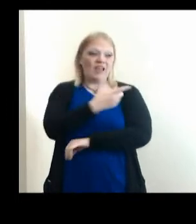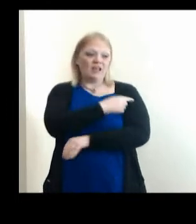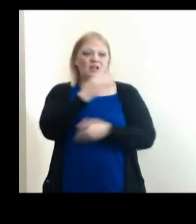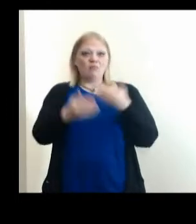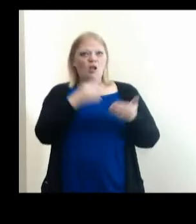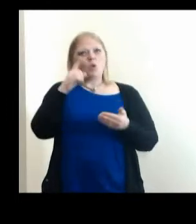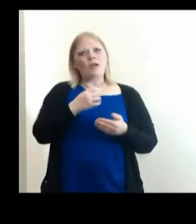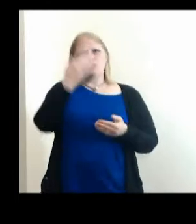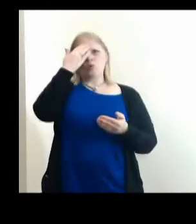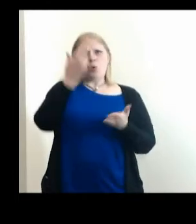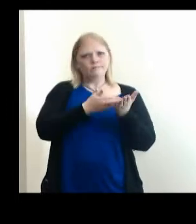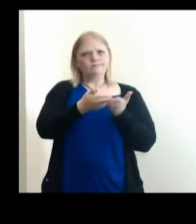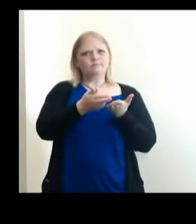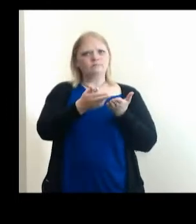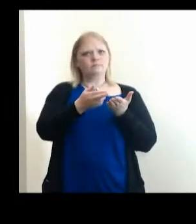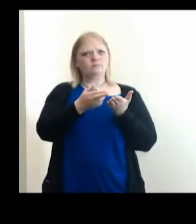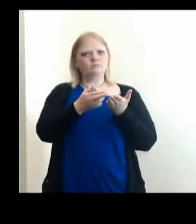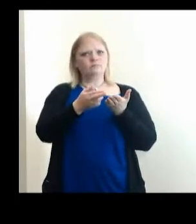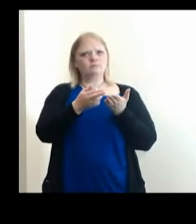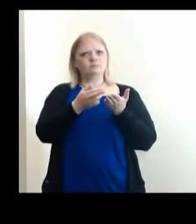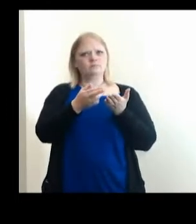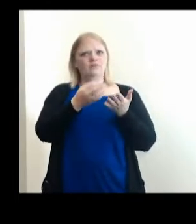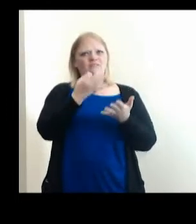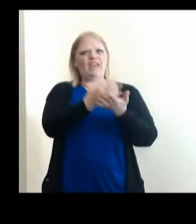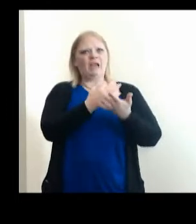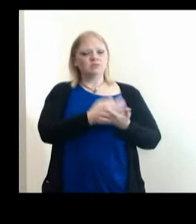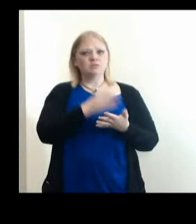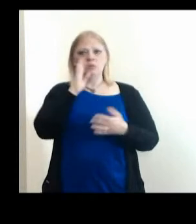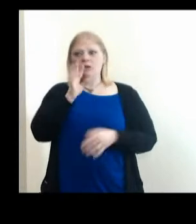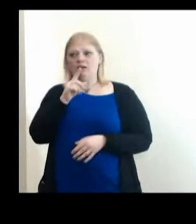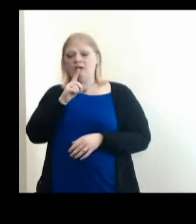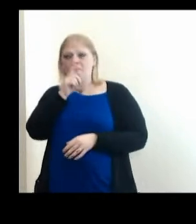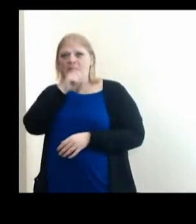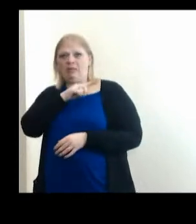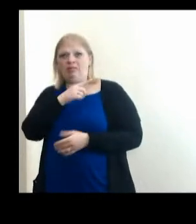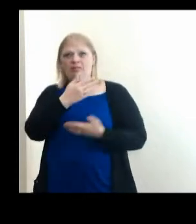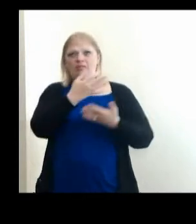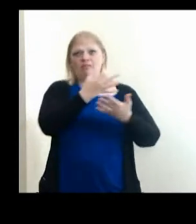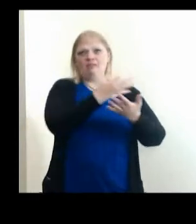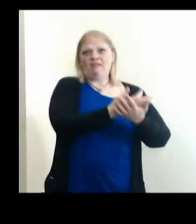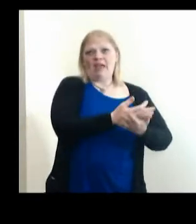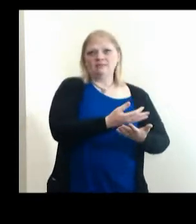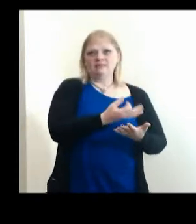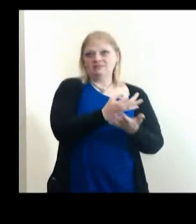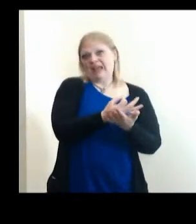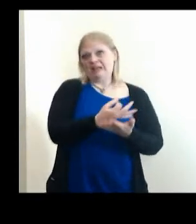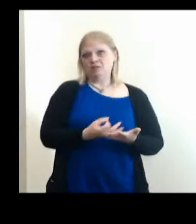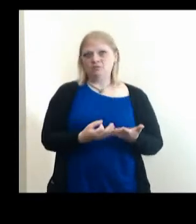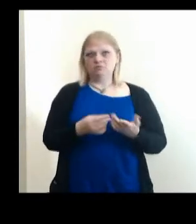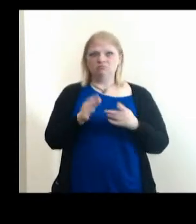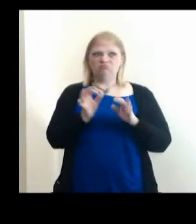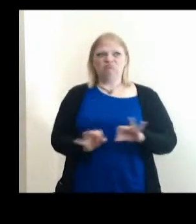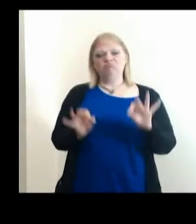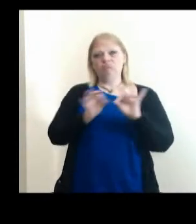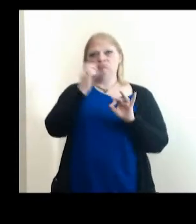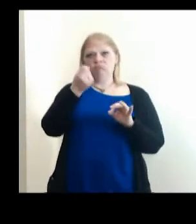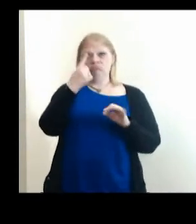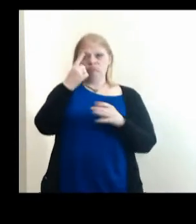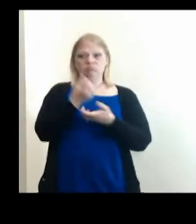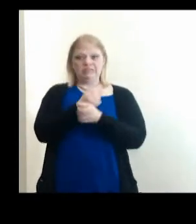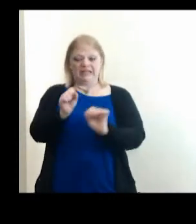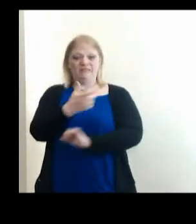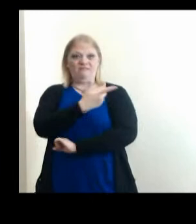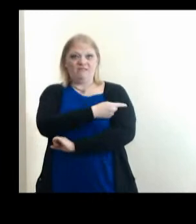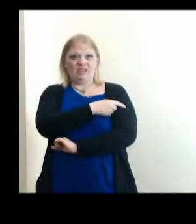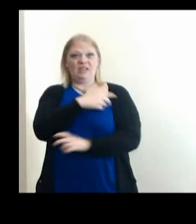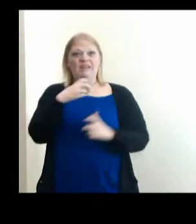true facts are. So we're going to go through some myths and facts here, because I think it's important for people to understand the safety of the vaccine